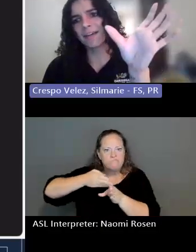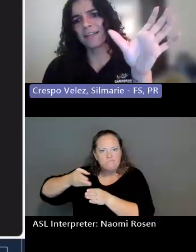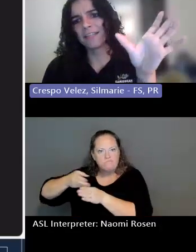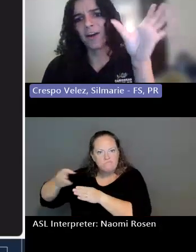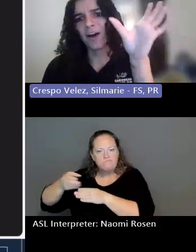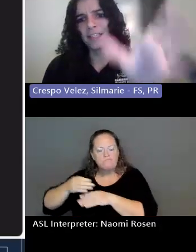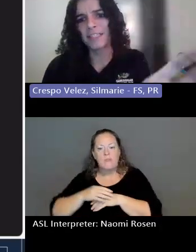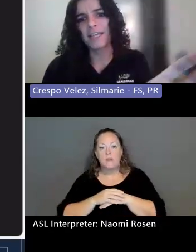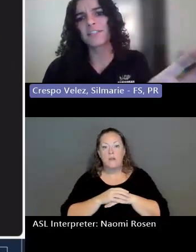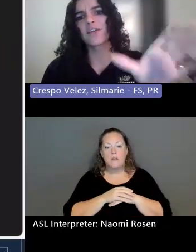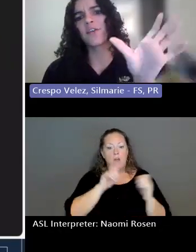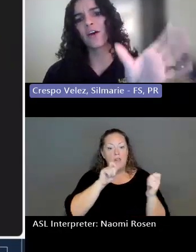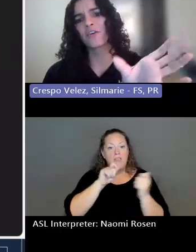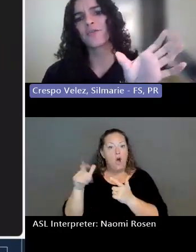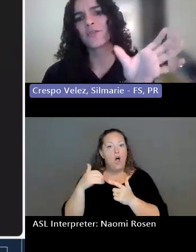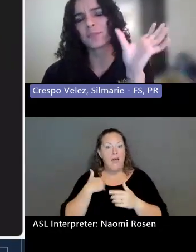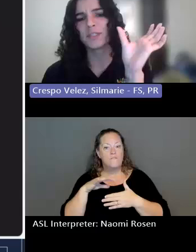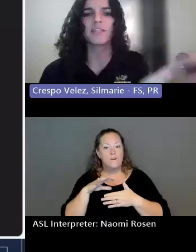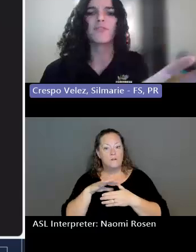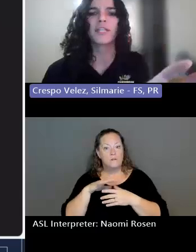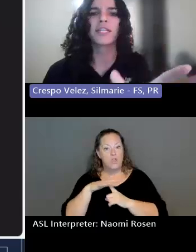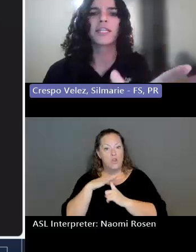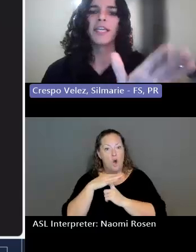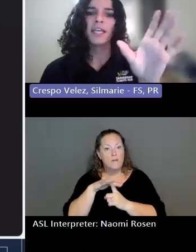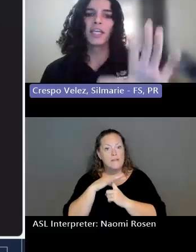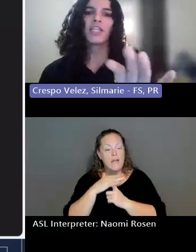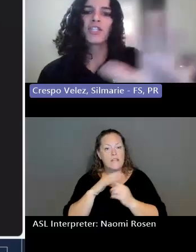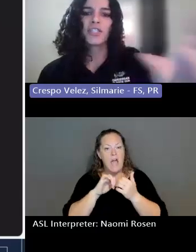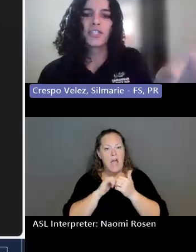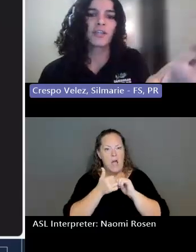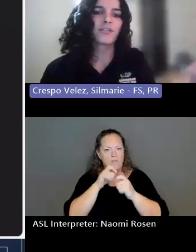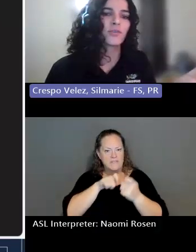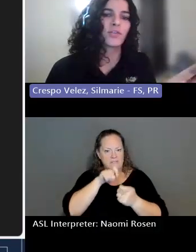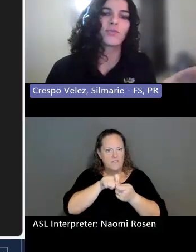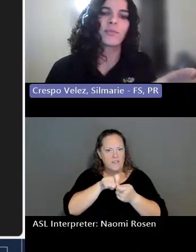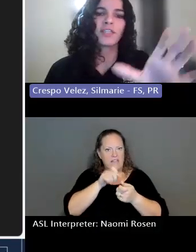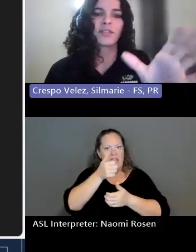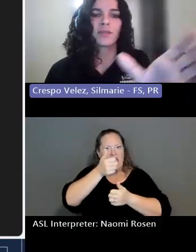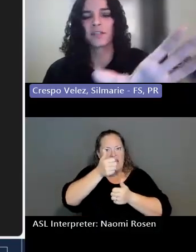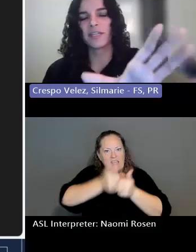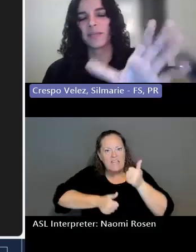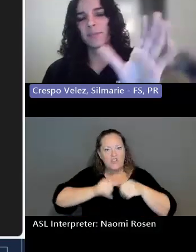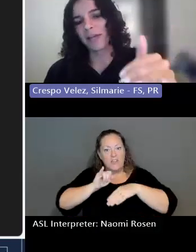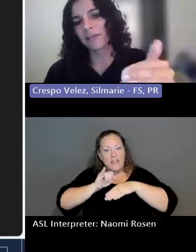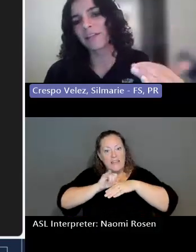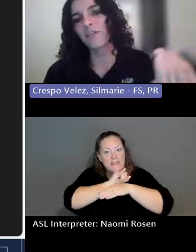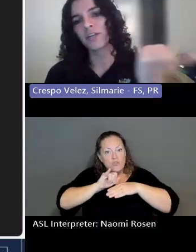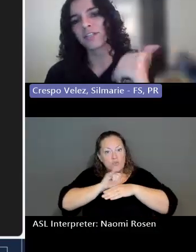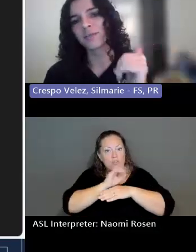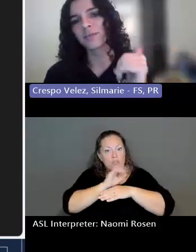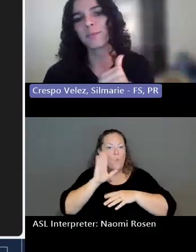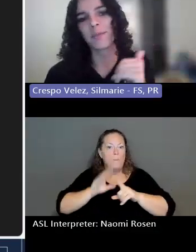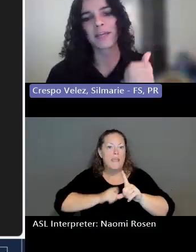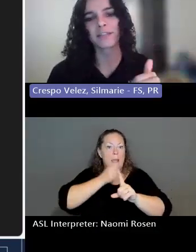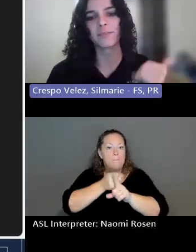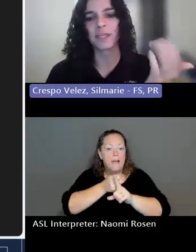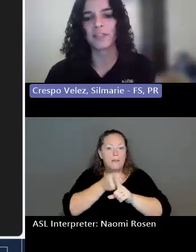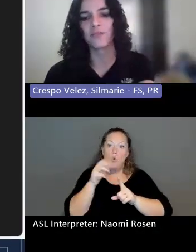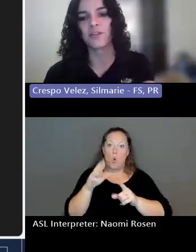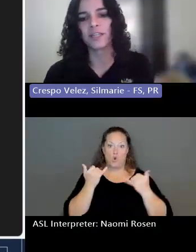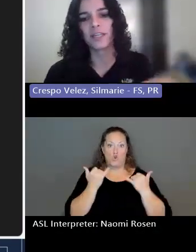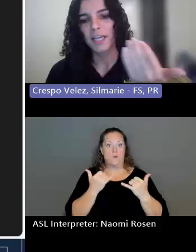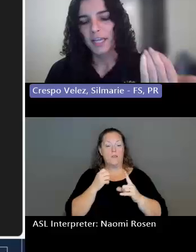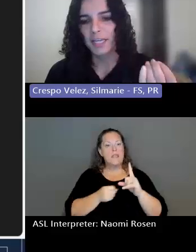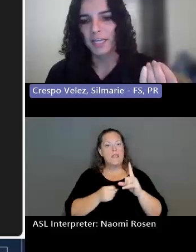like a context of how specifically each sector is going to be impacted or is being impacted